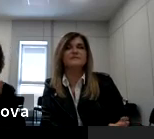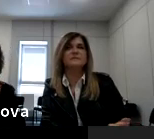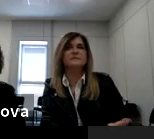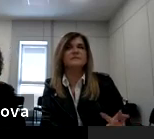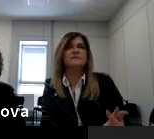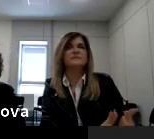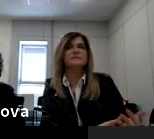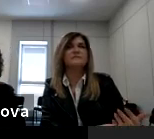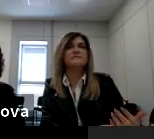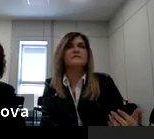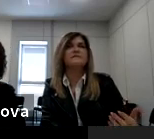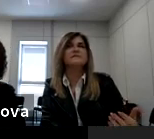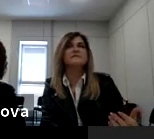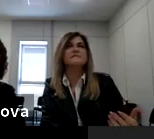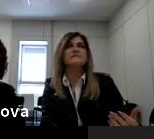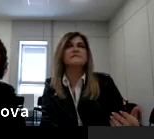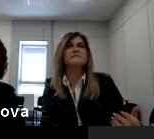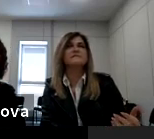lighting fixture. So,